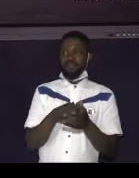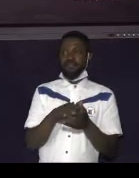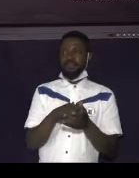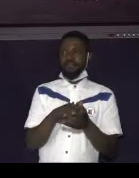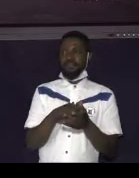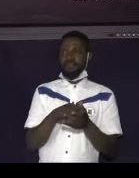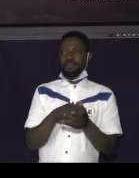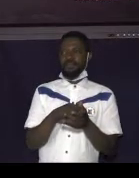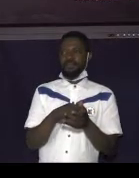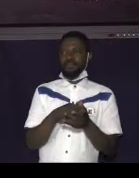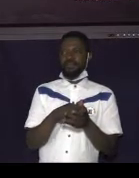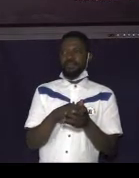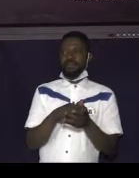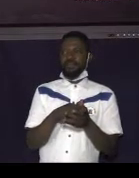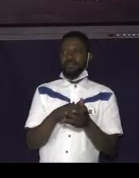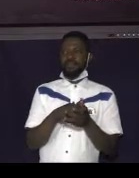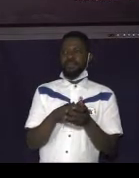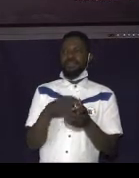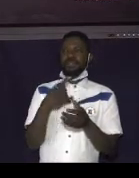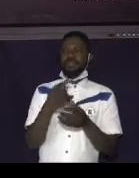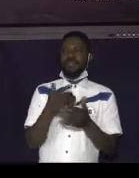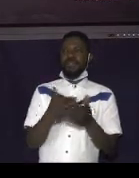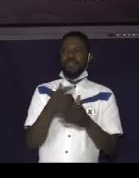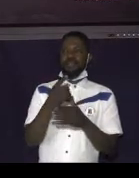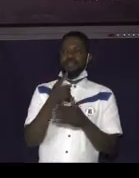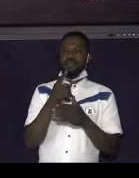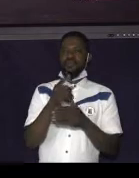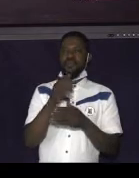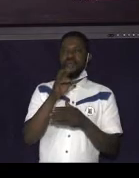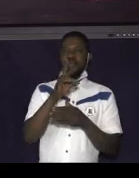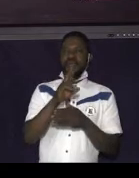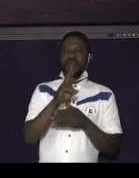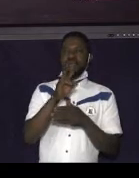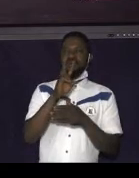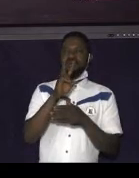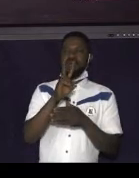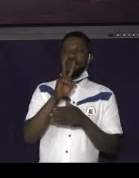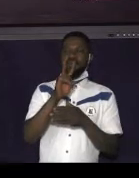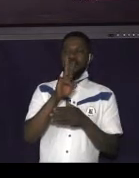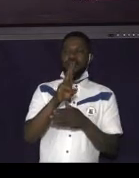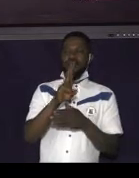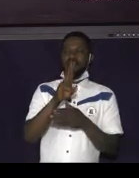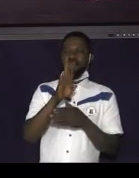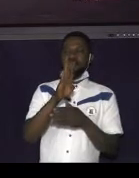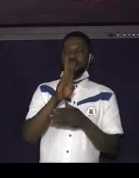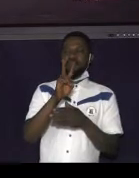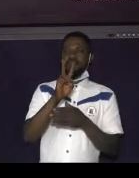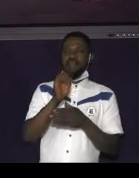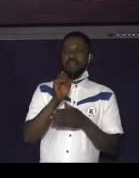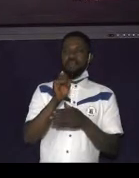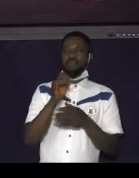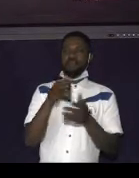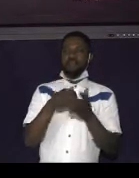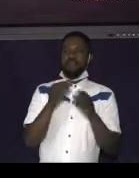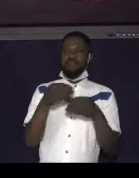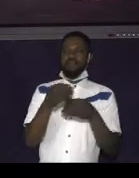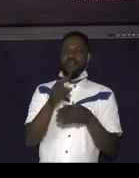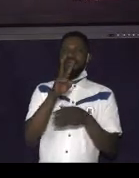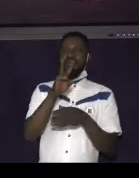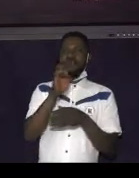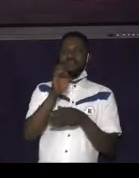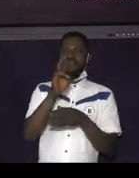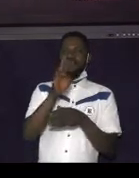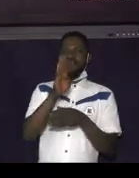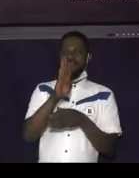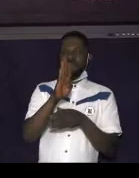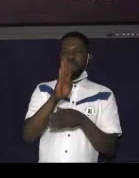Wow, brilliant. The next one, RBVE gives you, when you rearrange, it gives you this word,